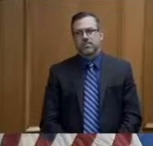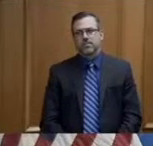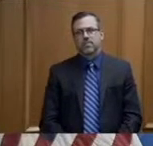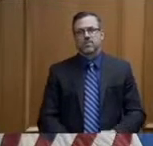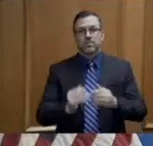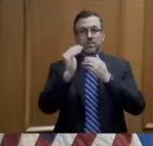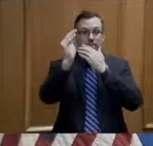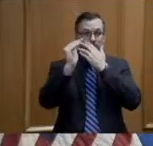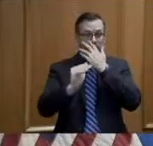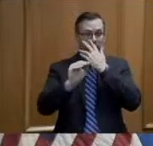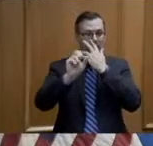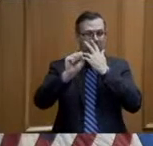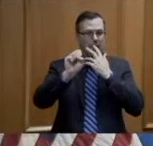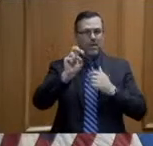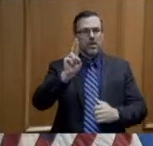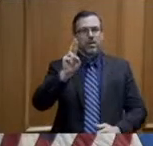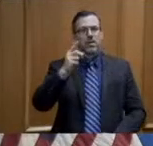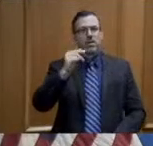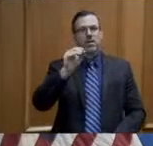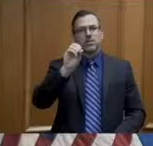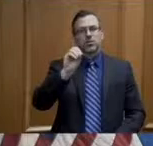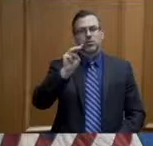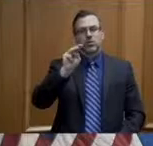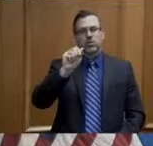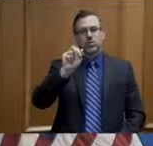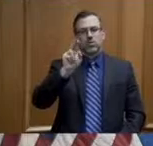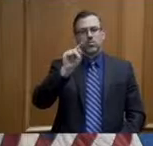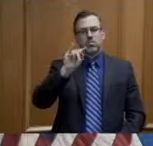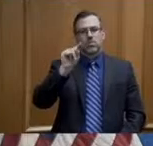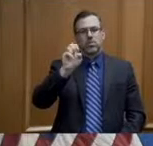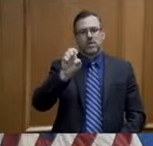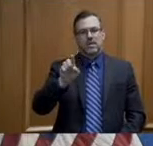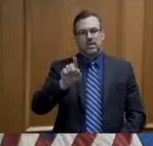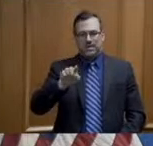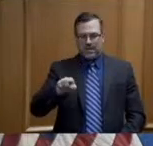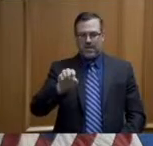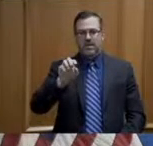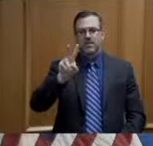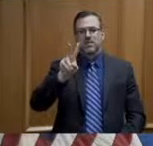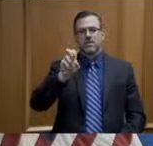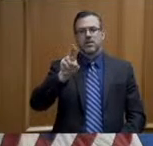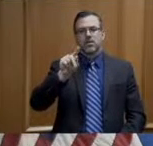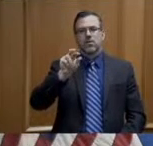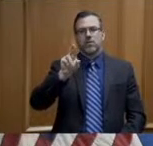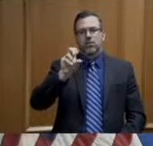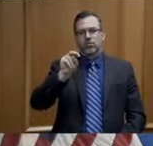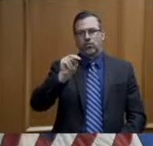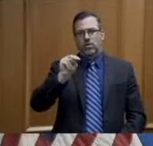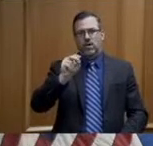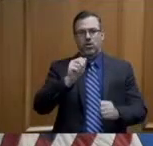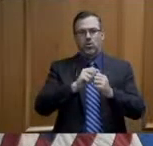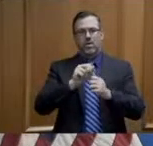Next, we'll go to Sergio Martinez Beltran from WPLN. Sergio, your line is open.